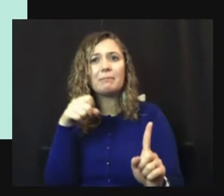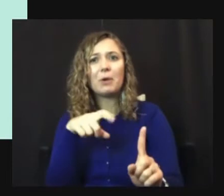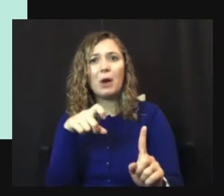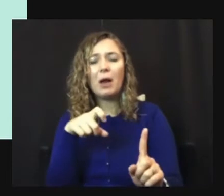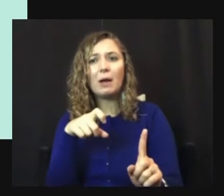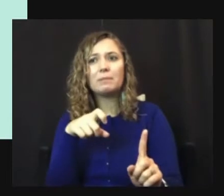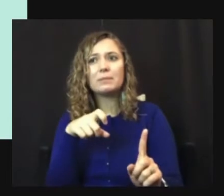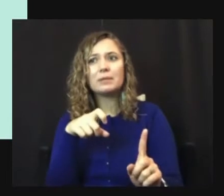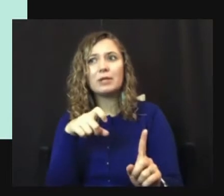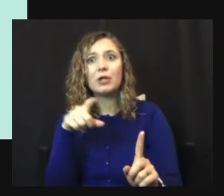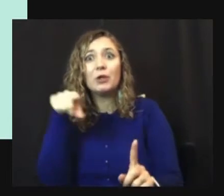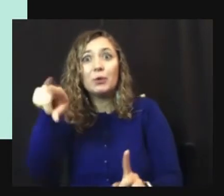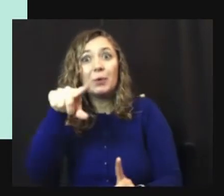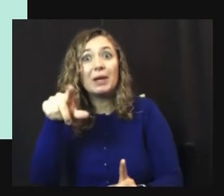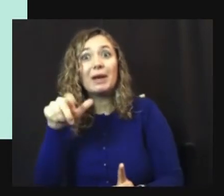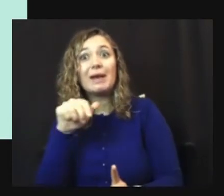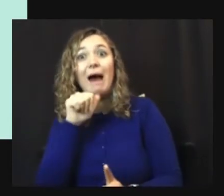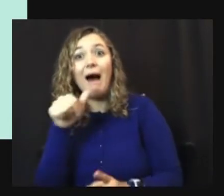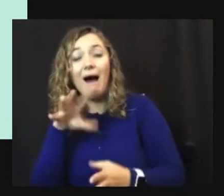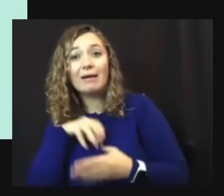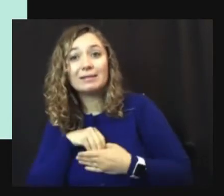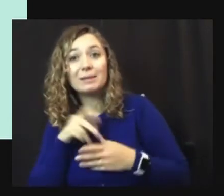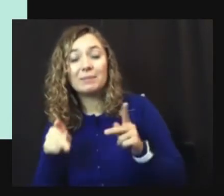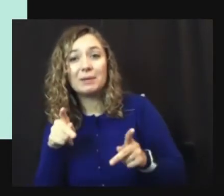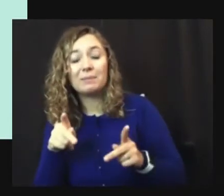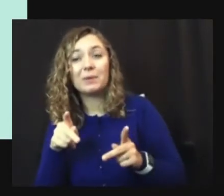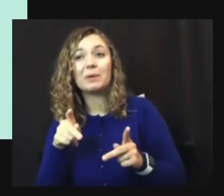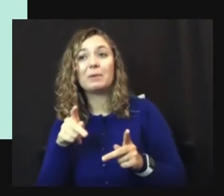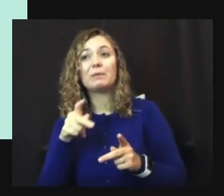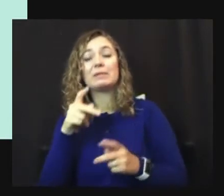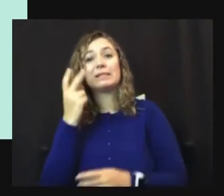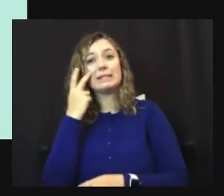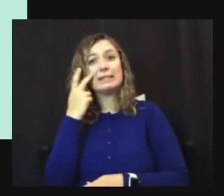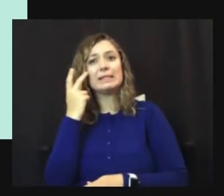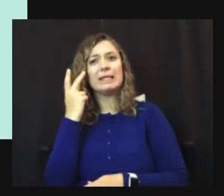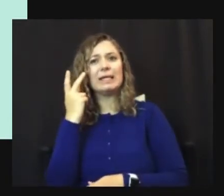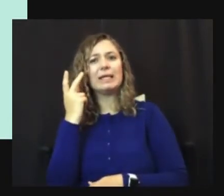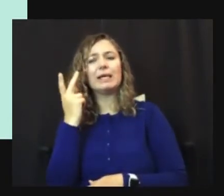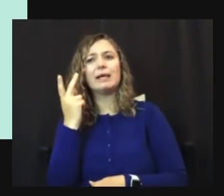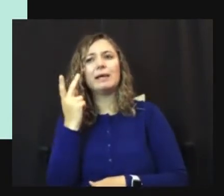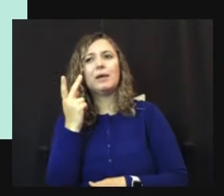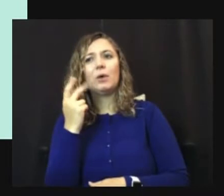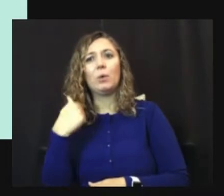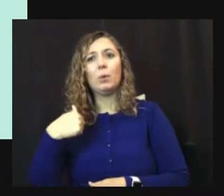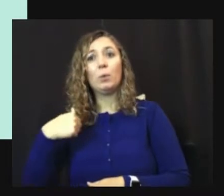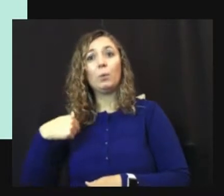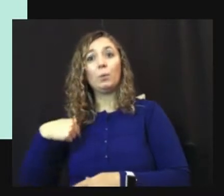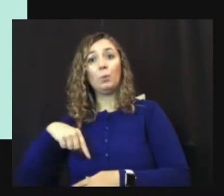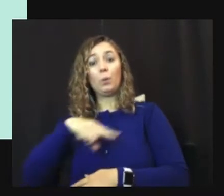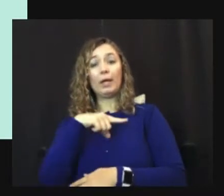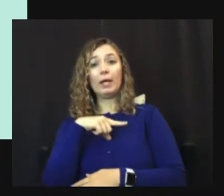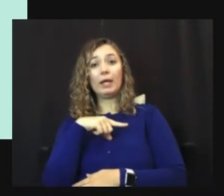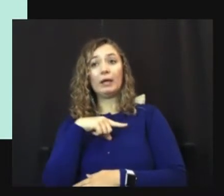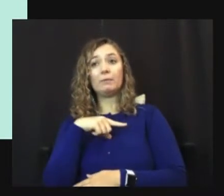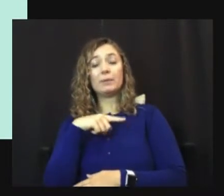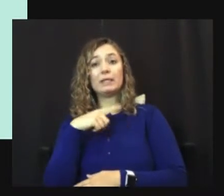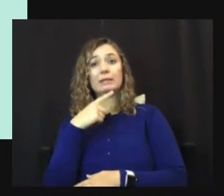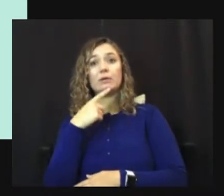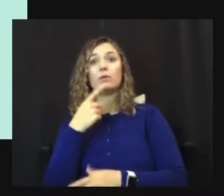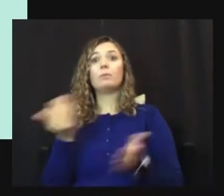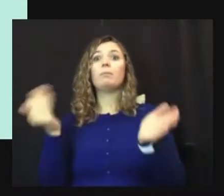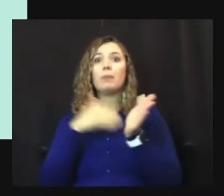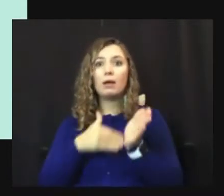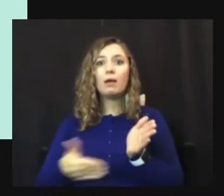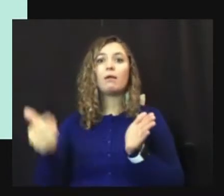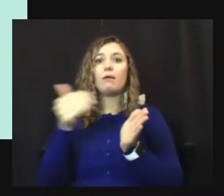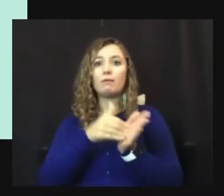non-autistic people. But you're going to be seeing that we have been saying the same things, and what we're saying looks